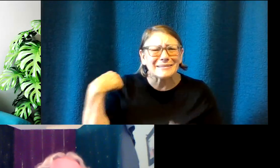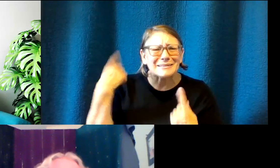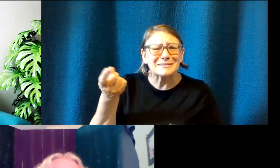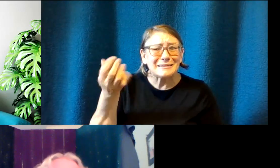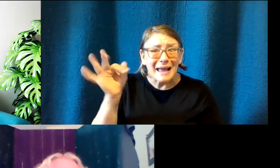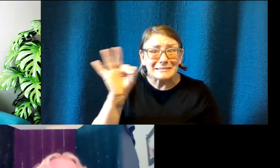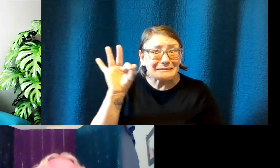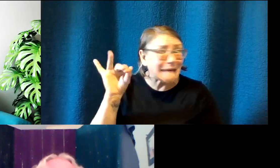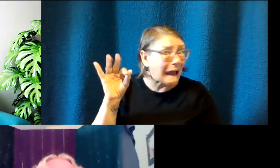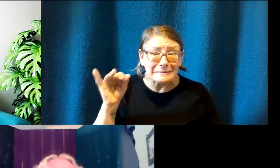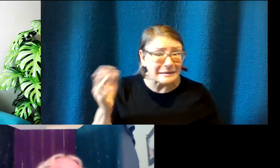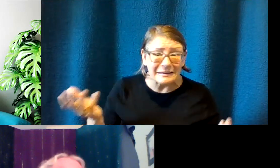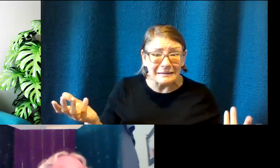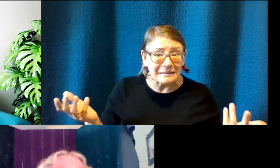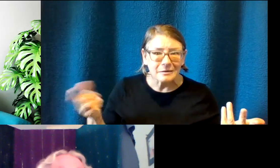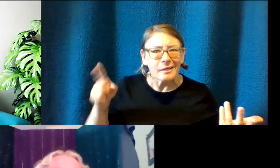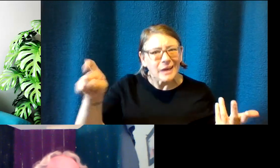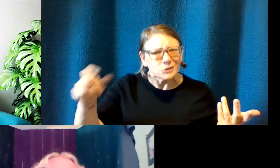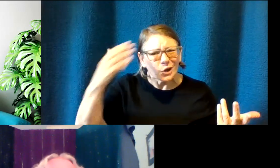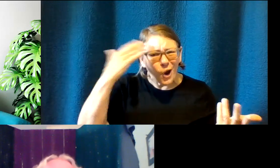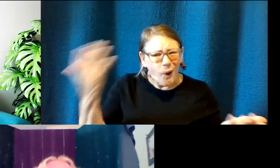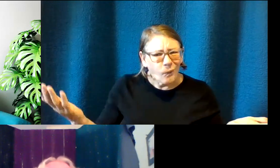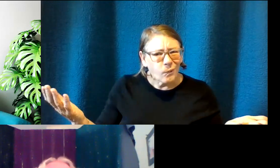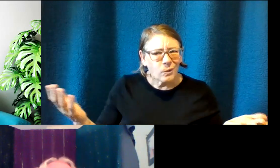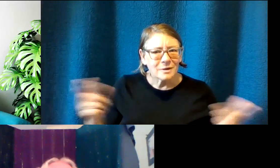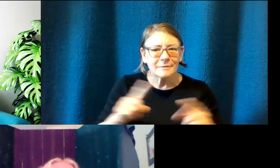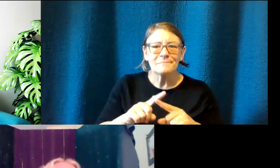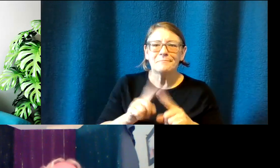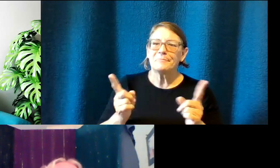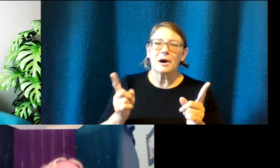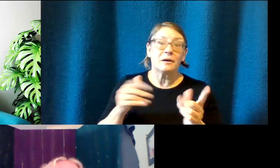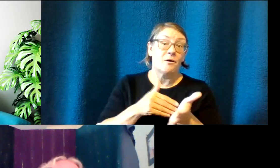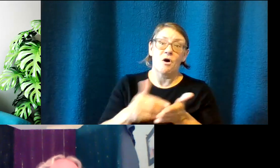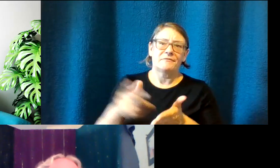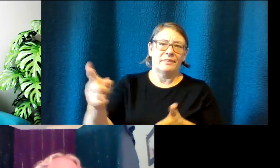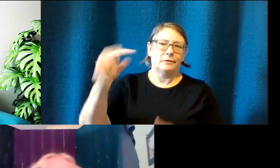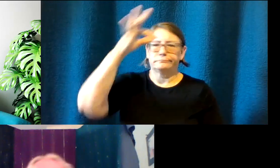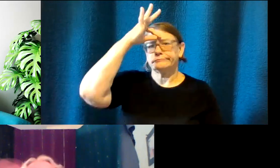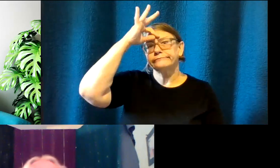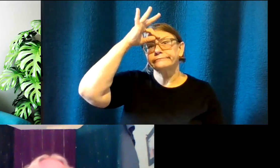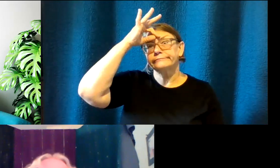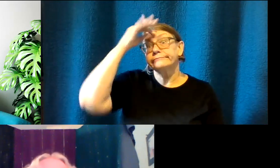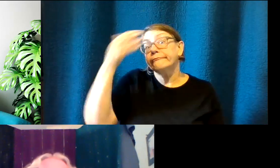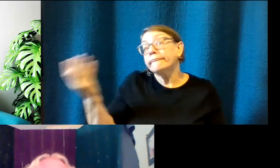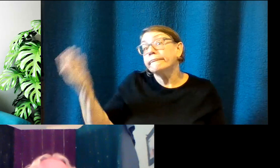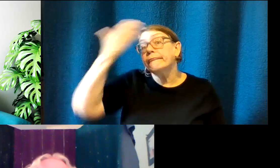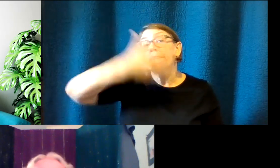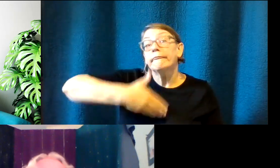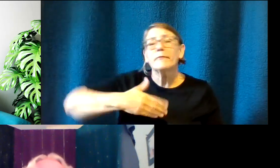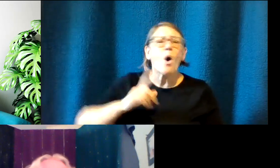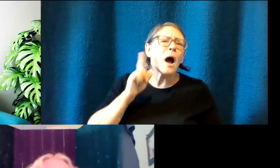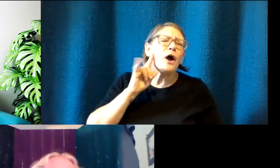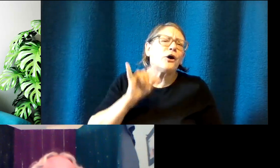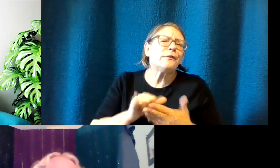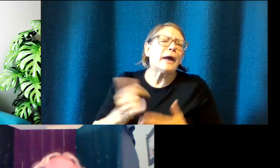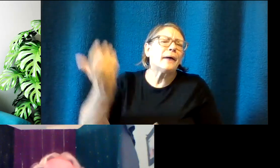1990? They should know, but oftentimes they just, it's something they heard about years ago